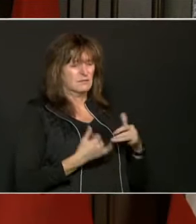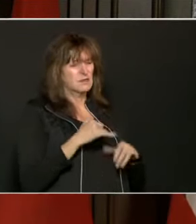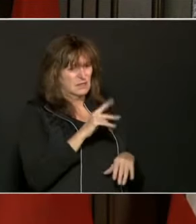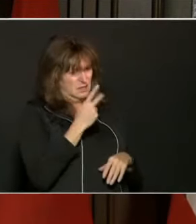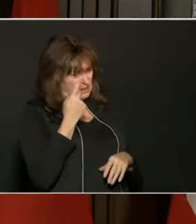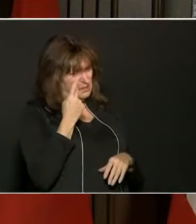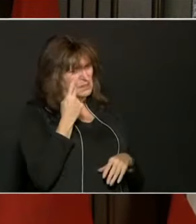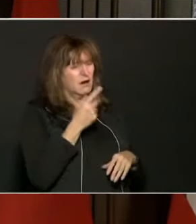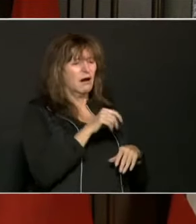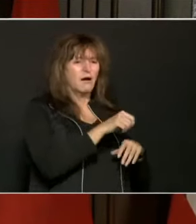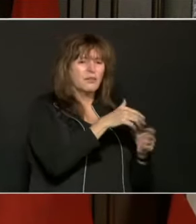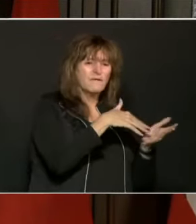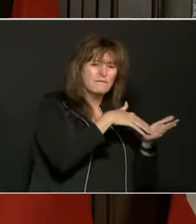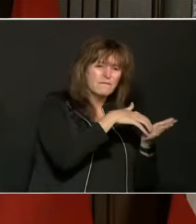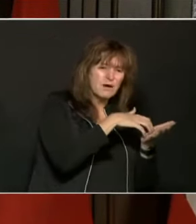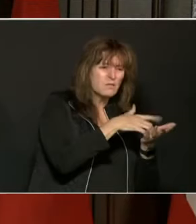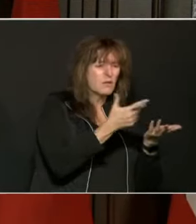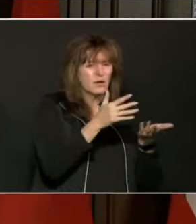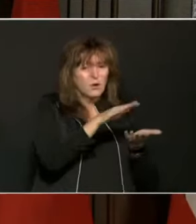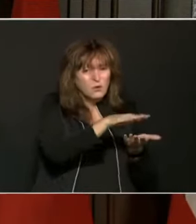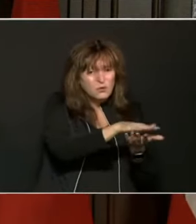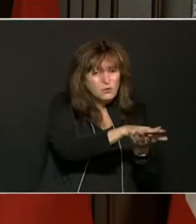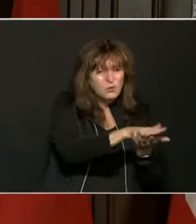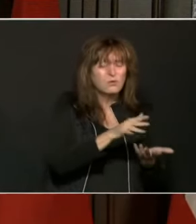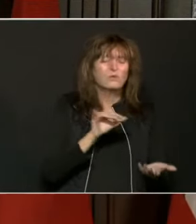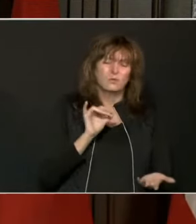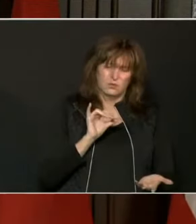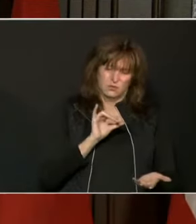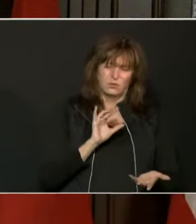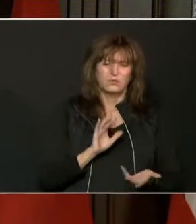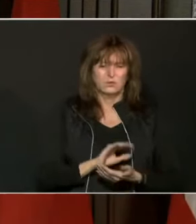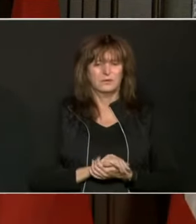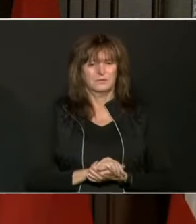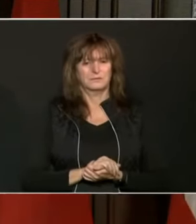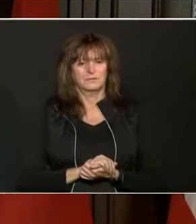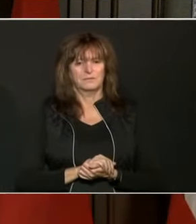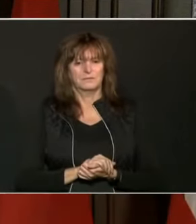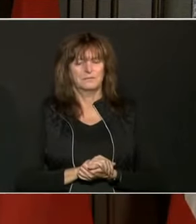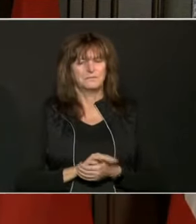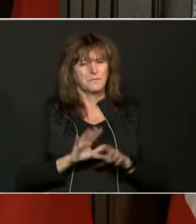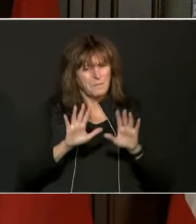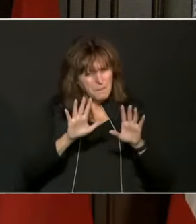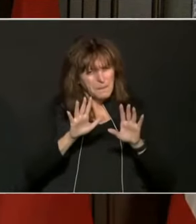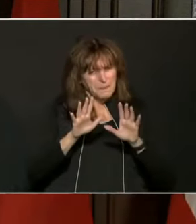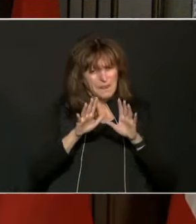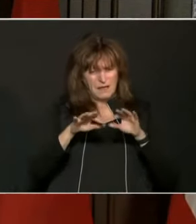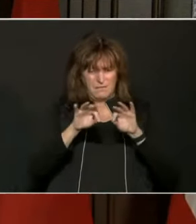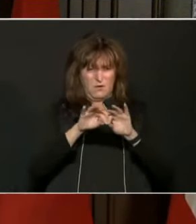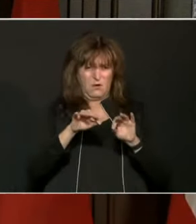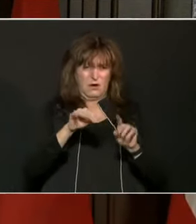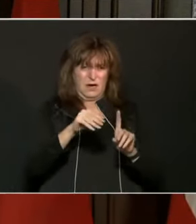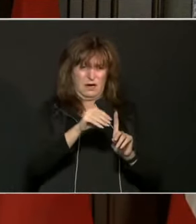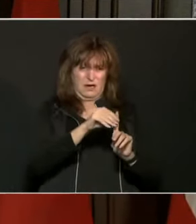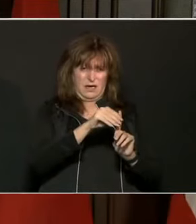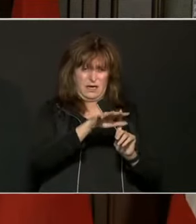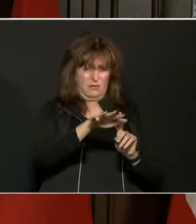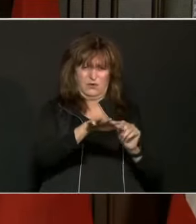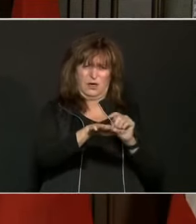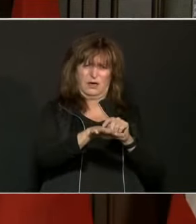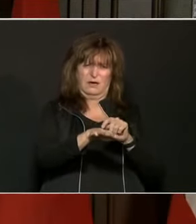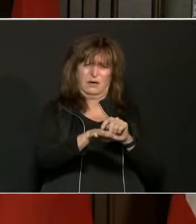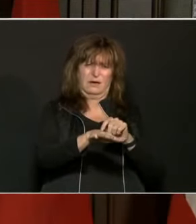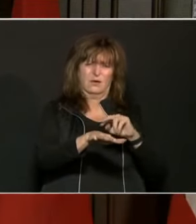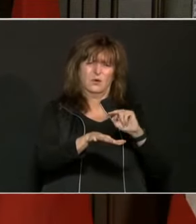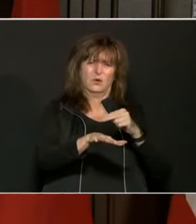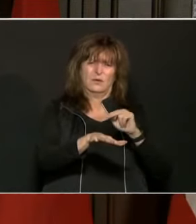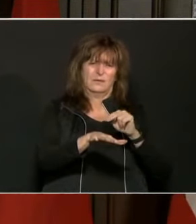well as schools. Important to think about outbreaks and what do they mean. It's difficult to be specific, as that is the